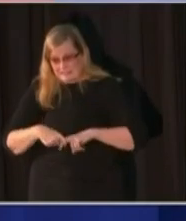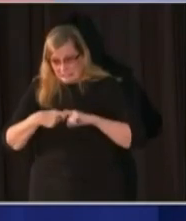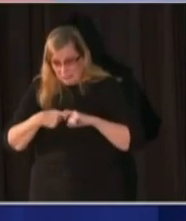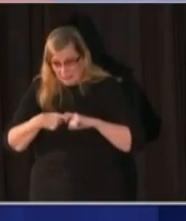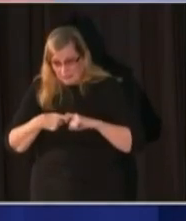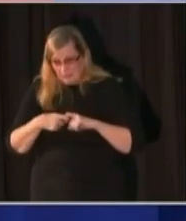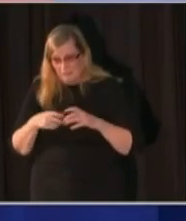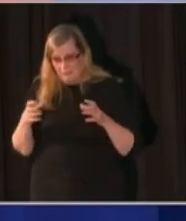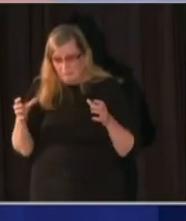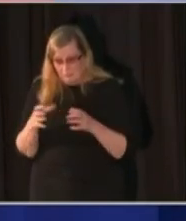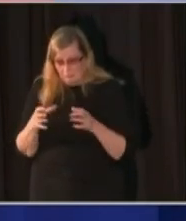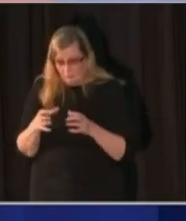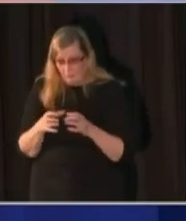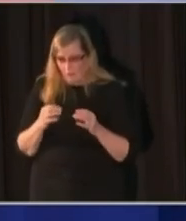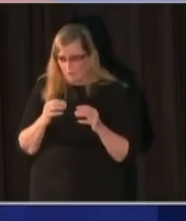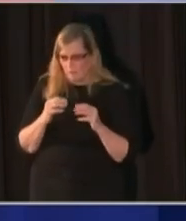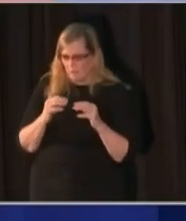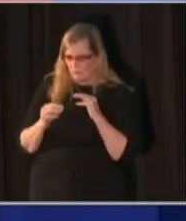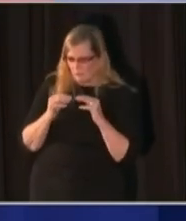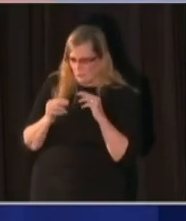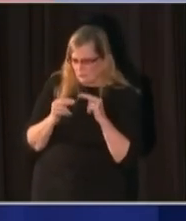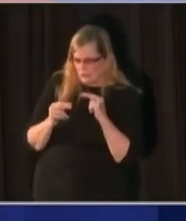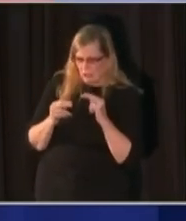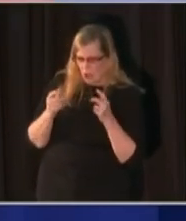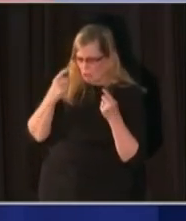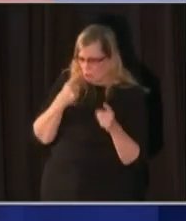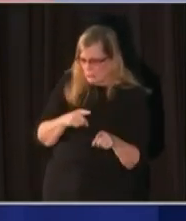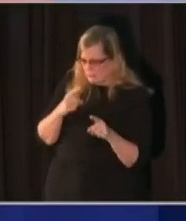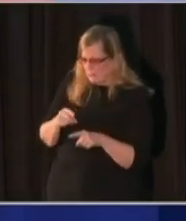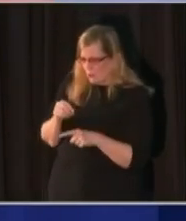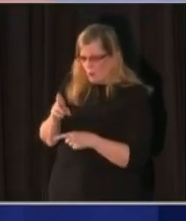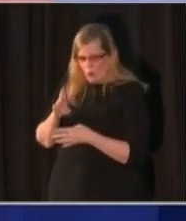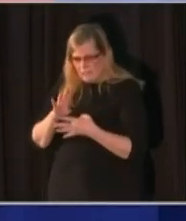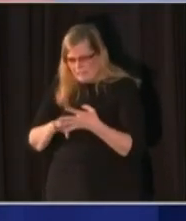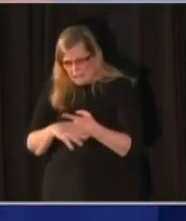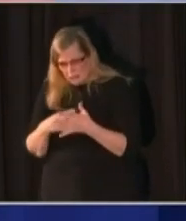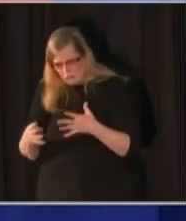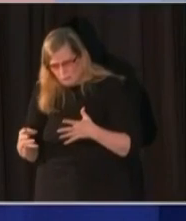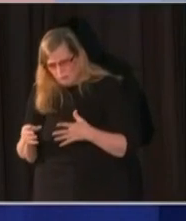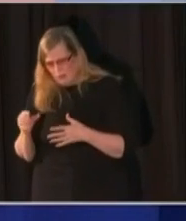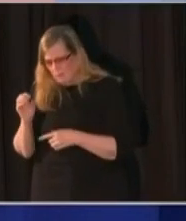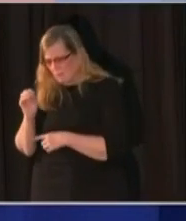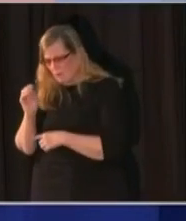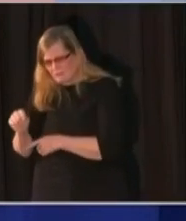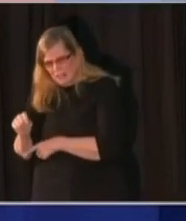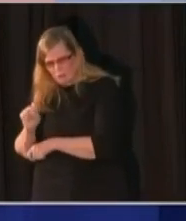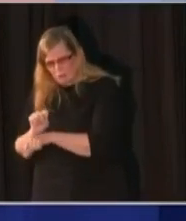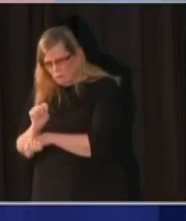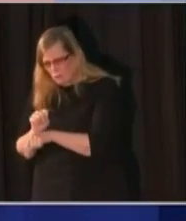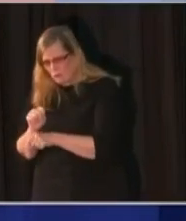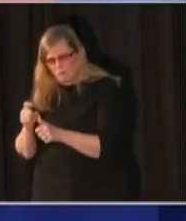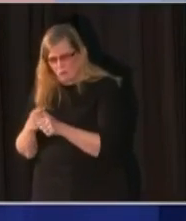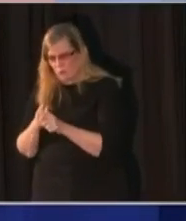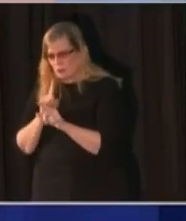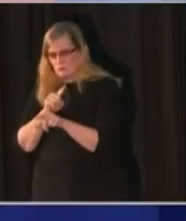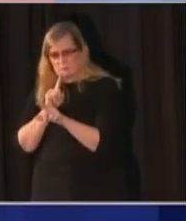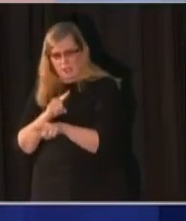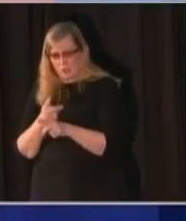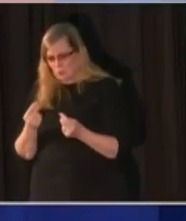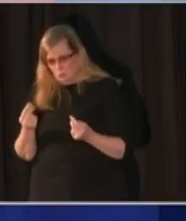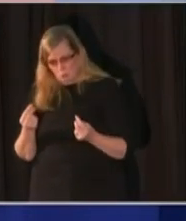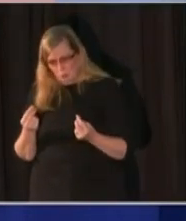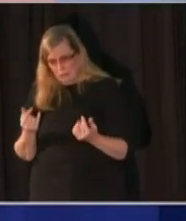them as far as scheduling and overtime, particularly for first responders. Do you have, given obviously the pressures on more and more first